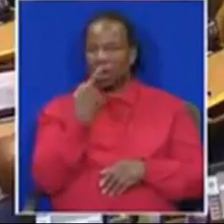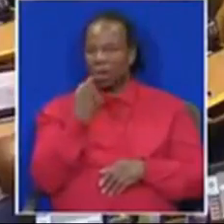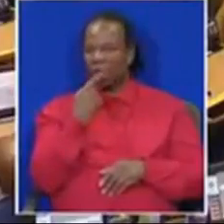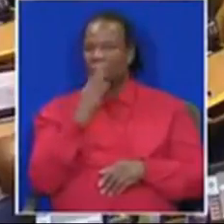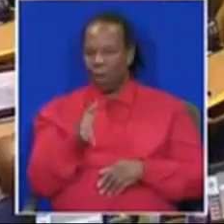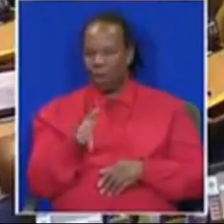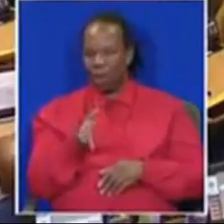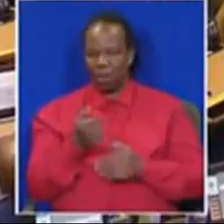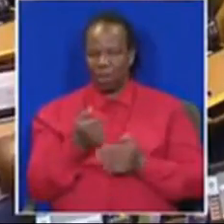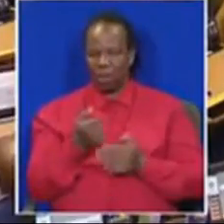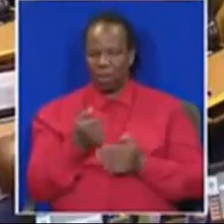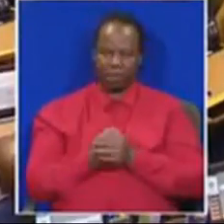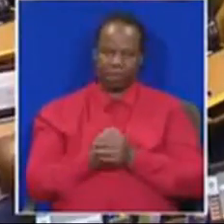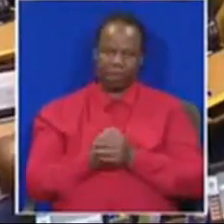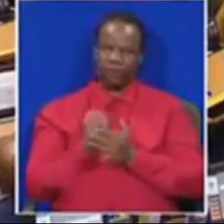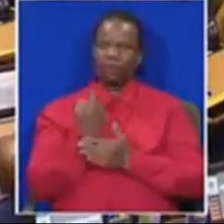We will also,